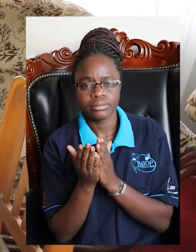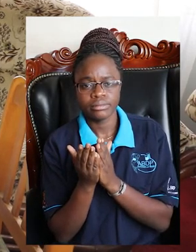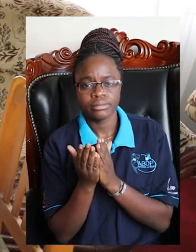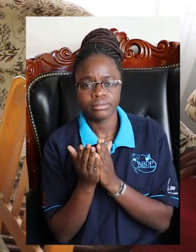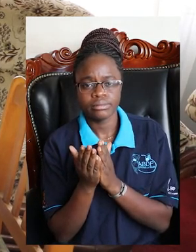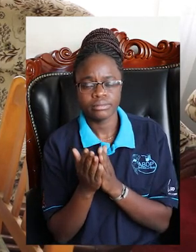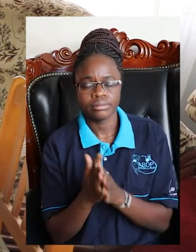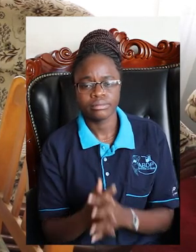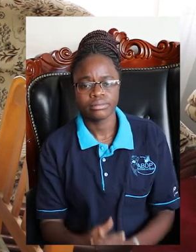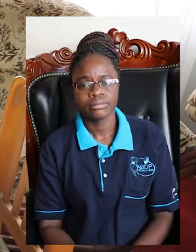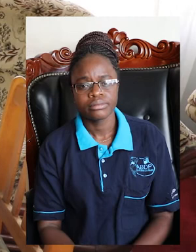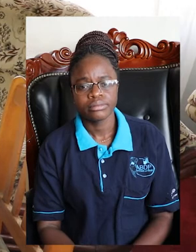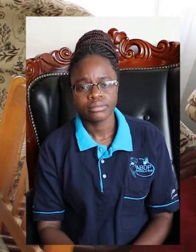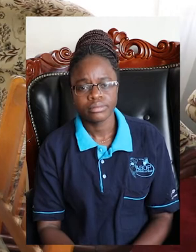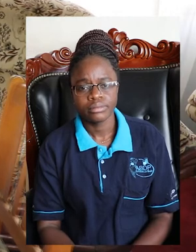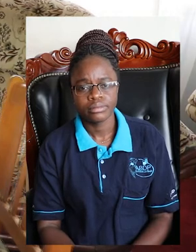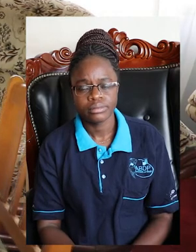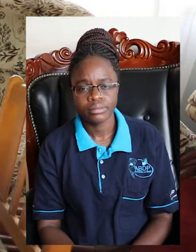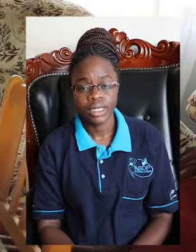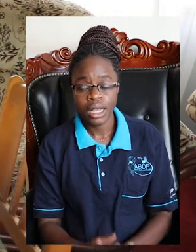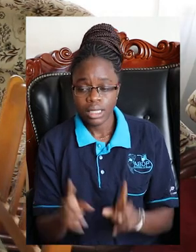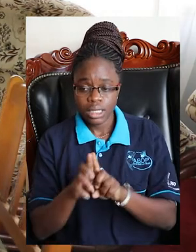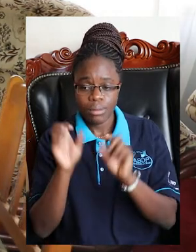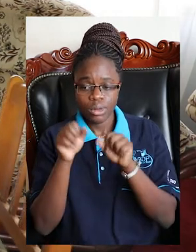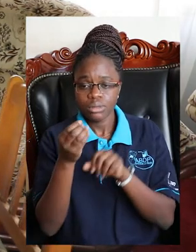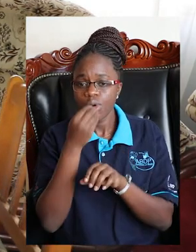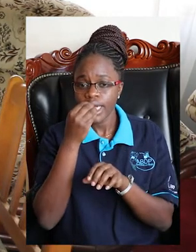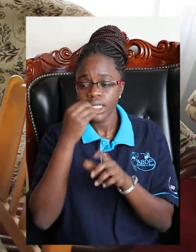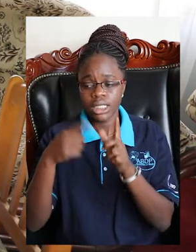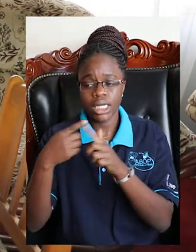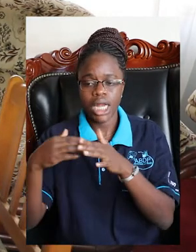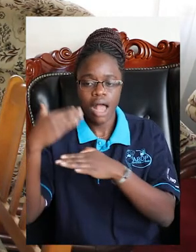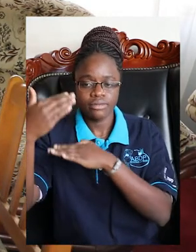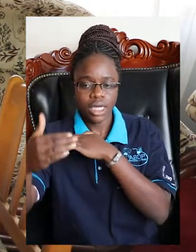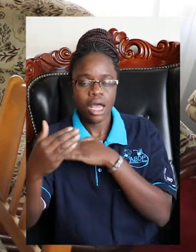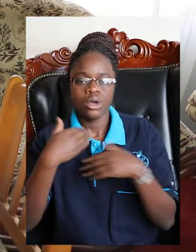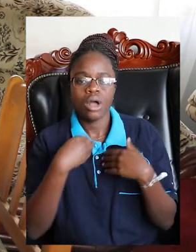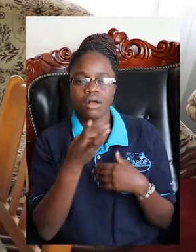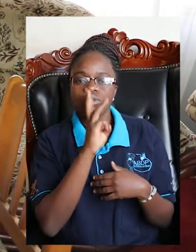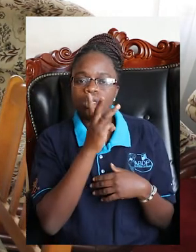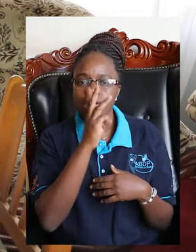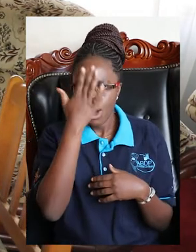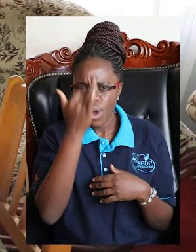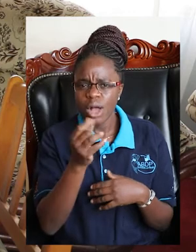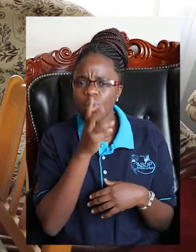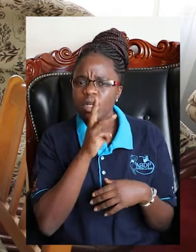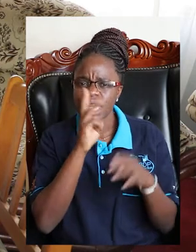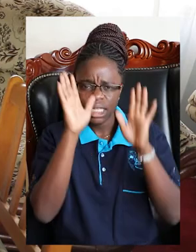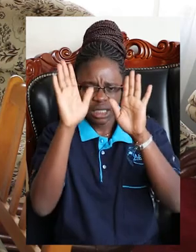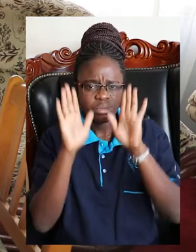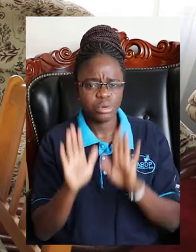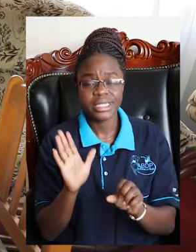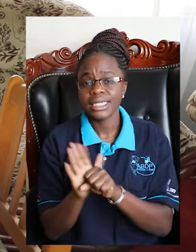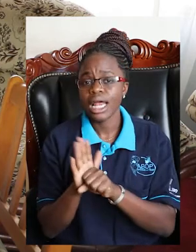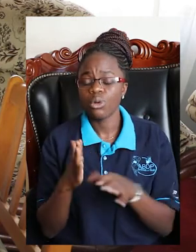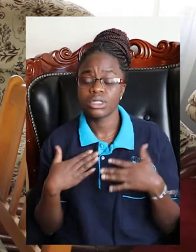Or you can just eat your snack and take some water. As you eat your food, it's very important that you take water, because water is required in everything that